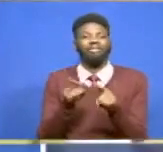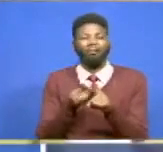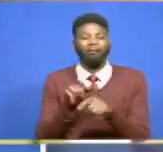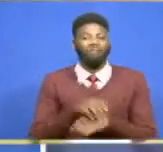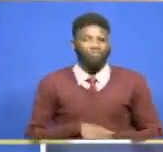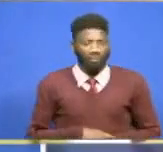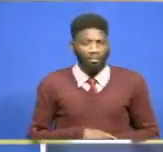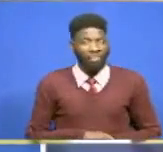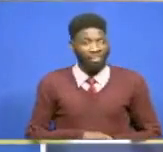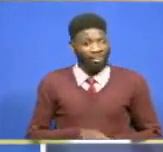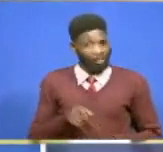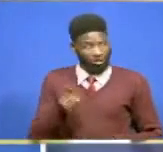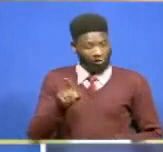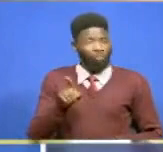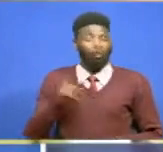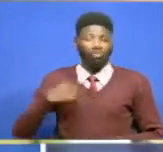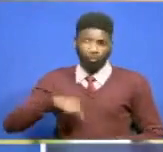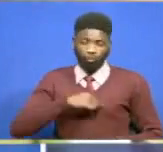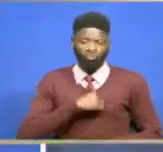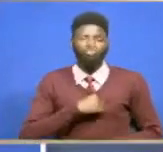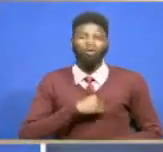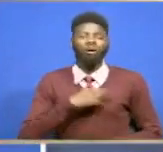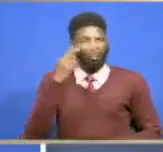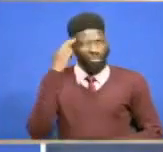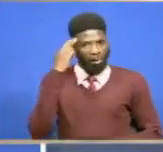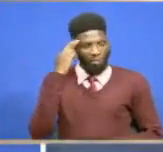in our hearts for years to come.